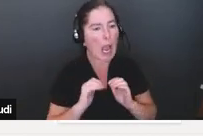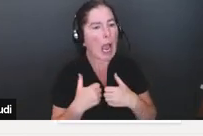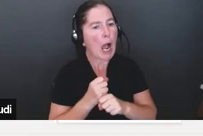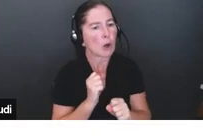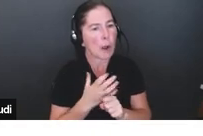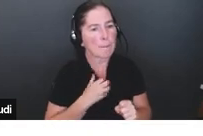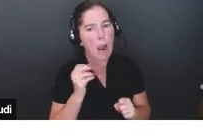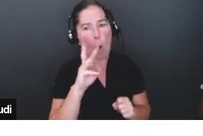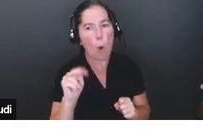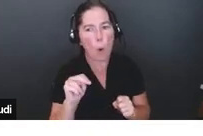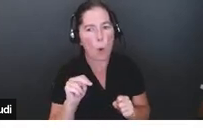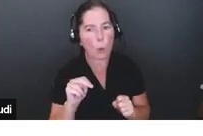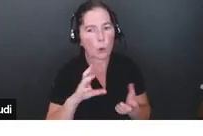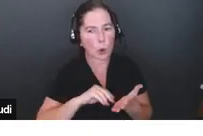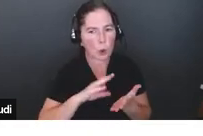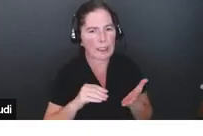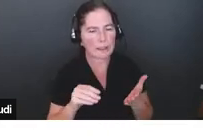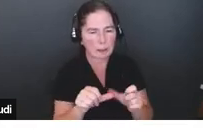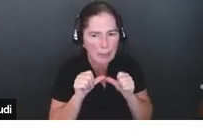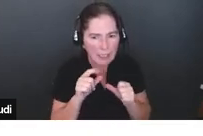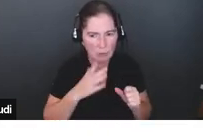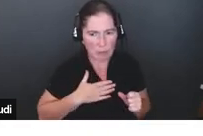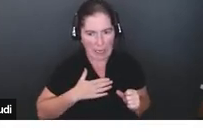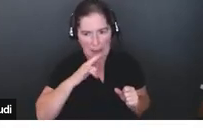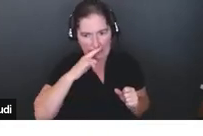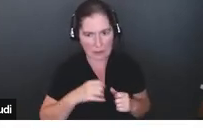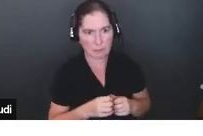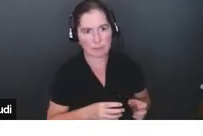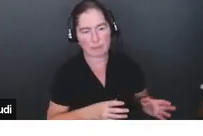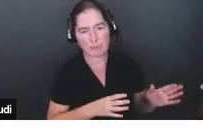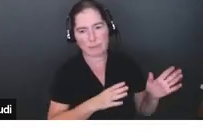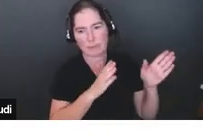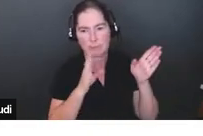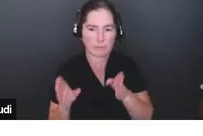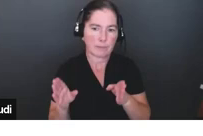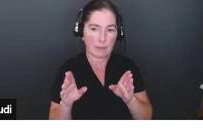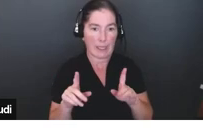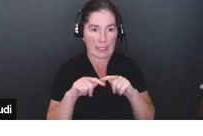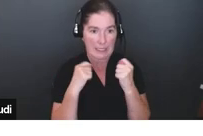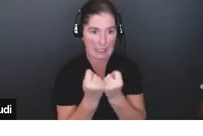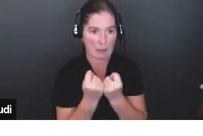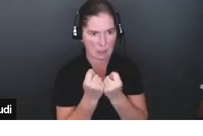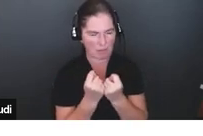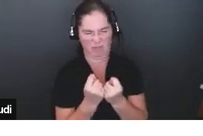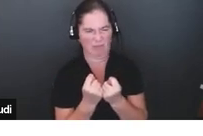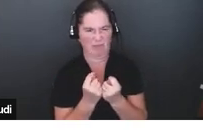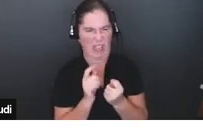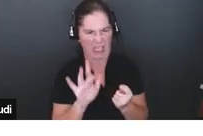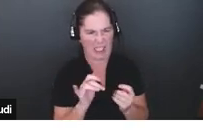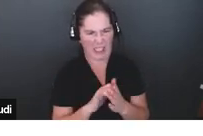learning space for my kids. So I'm going to be back here in my Teams. It's interesting. It opens a new tab if I click